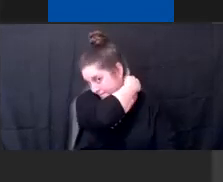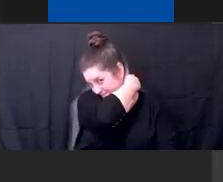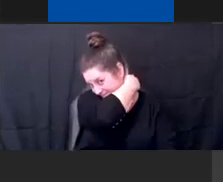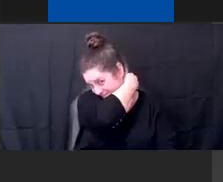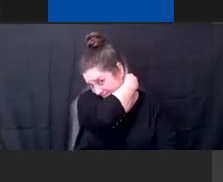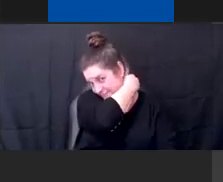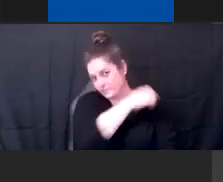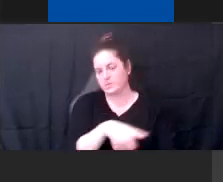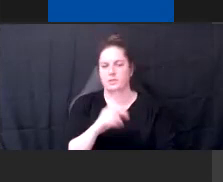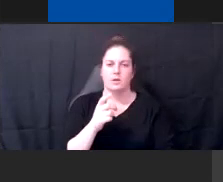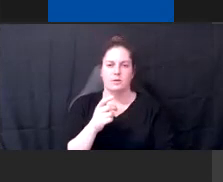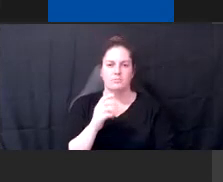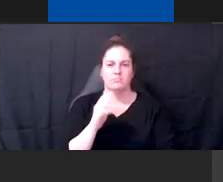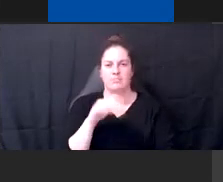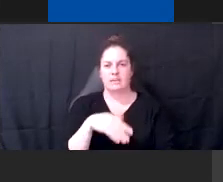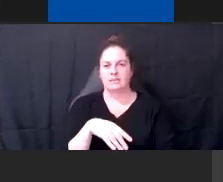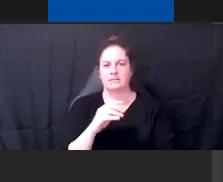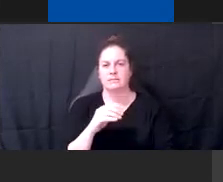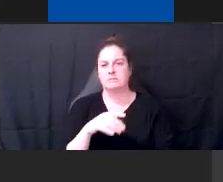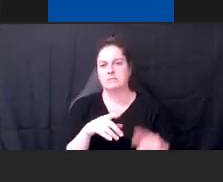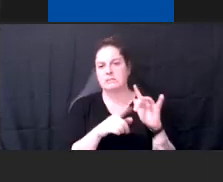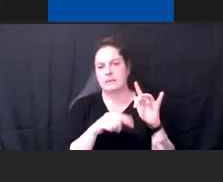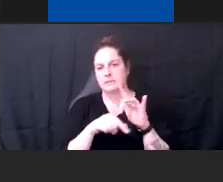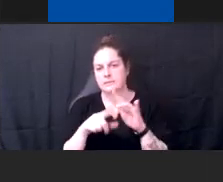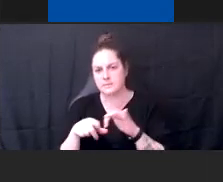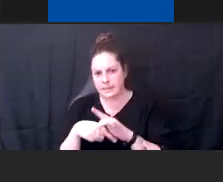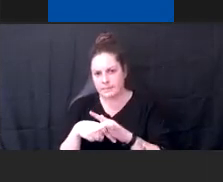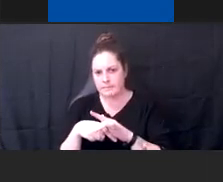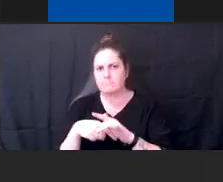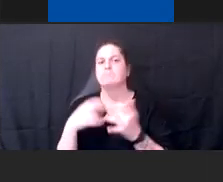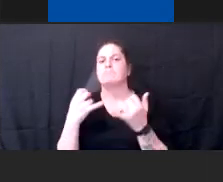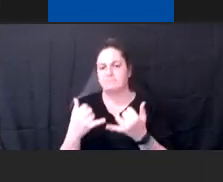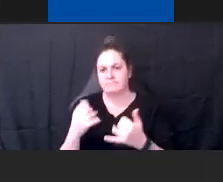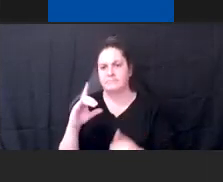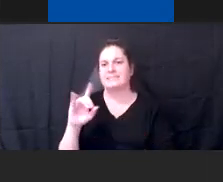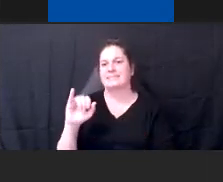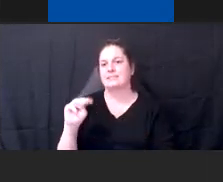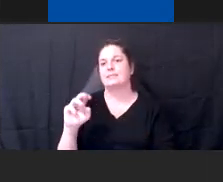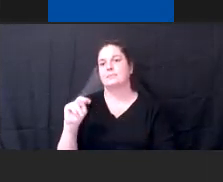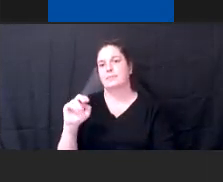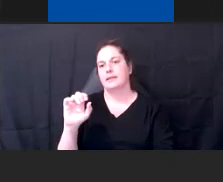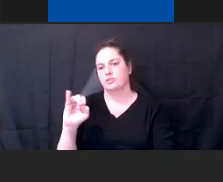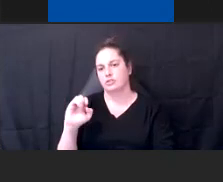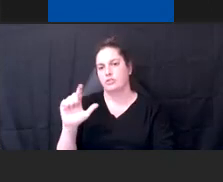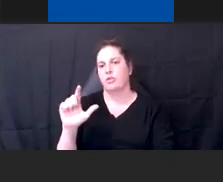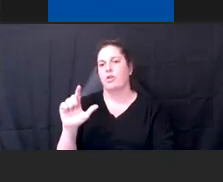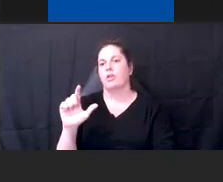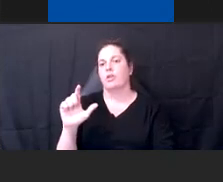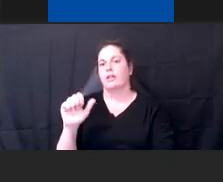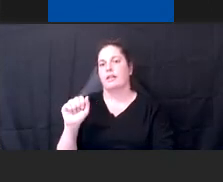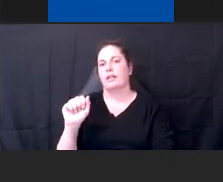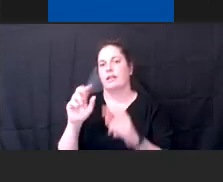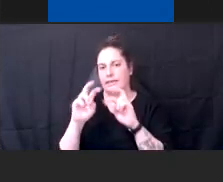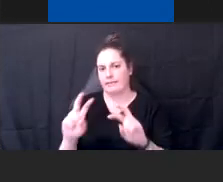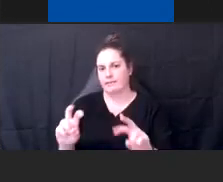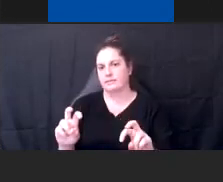we'll skip over that part and go right to the dimensional analysis technique. So we're relying,